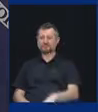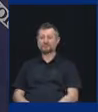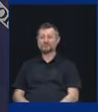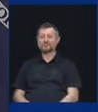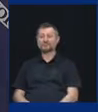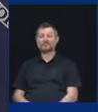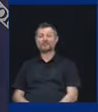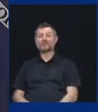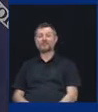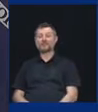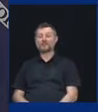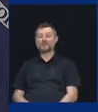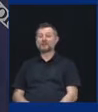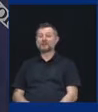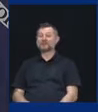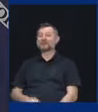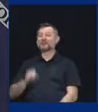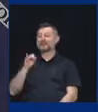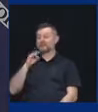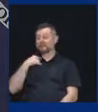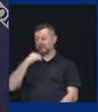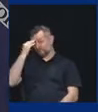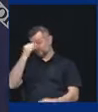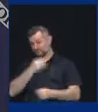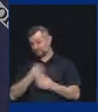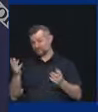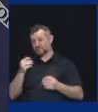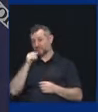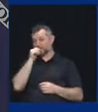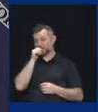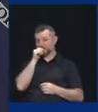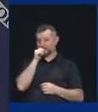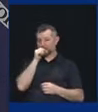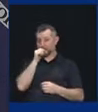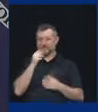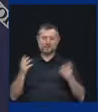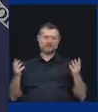I say to you today, we have the